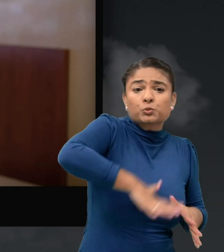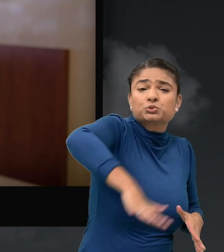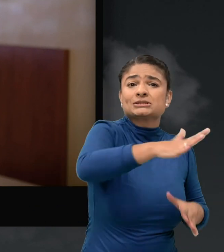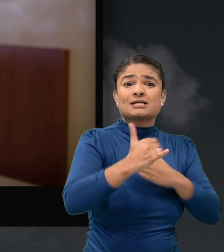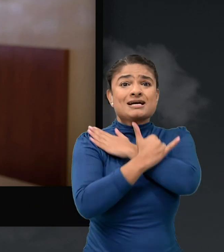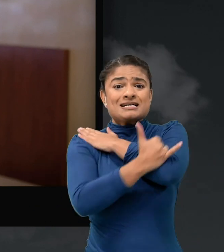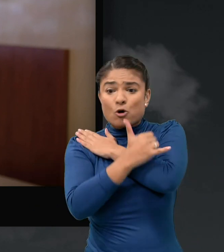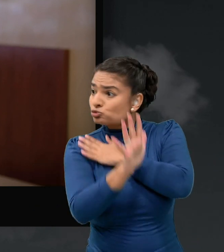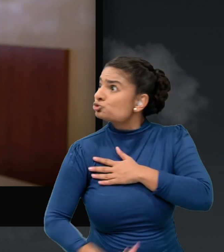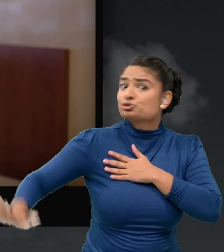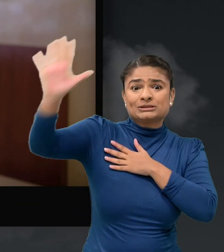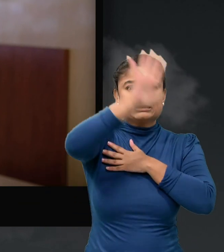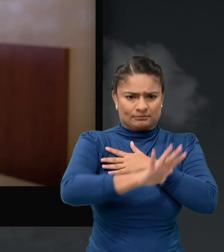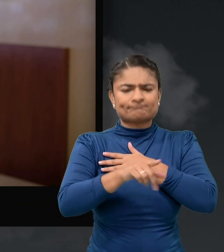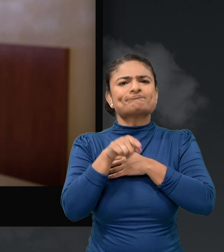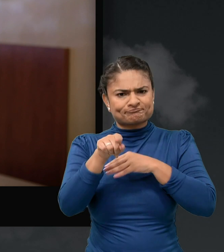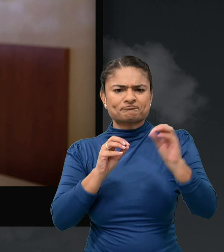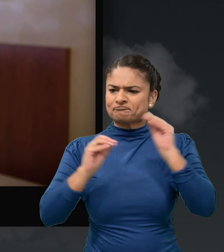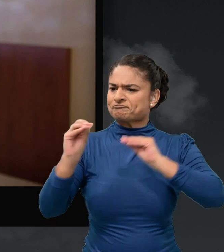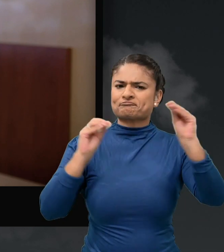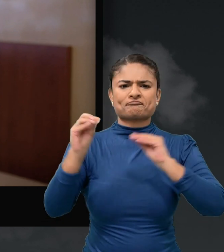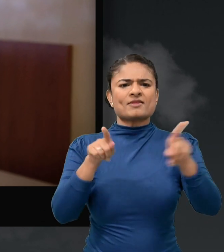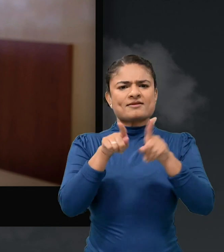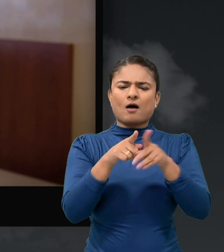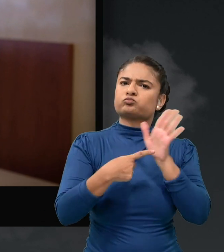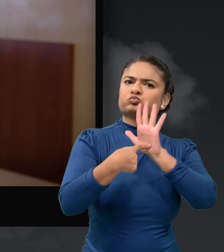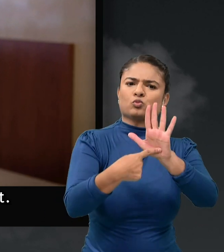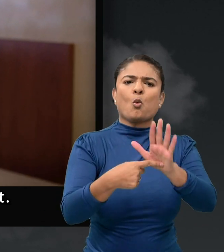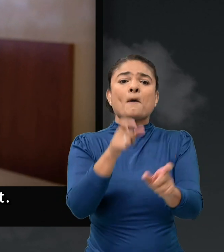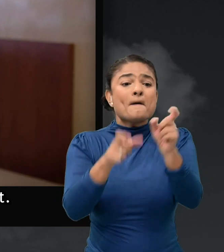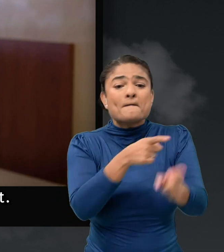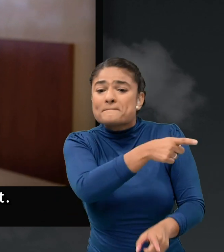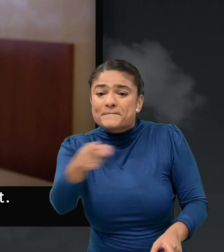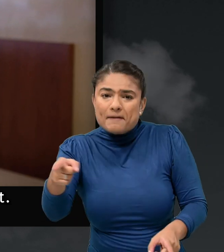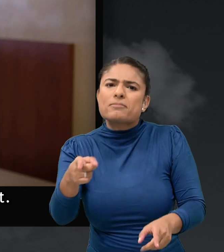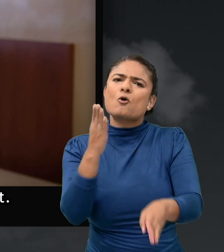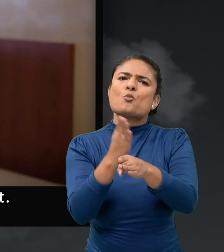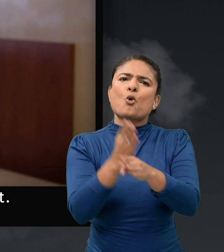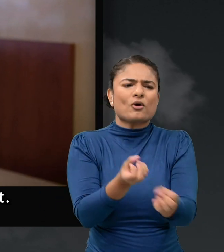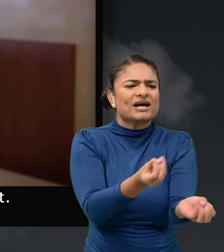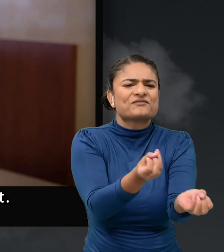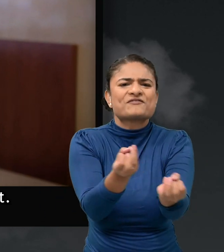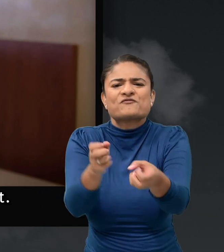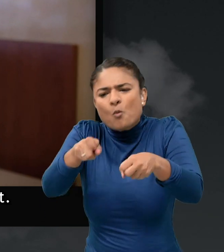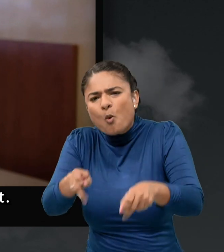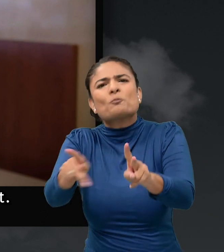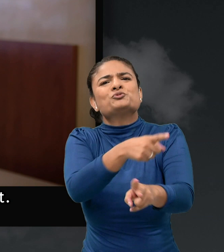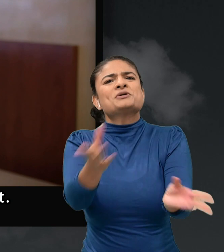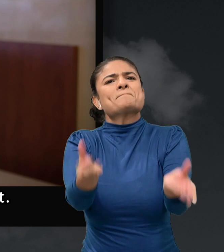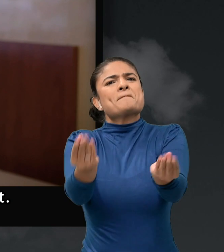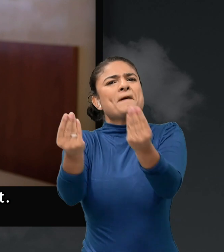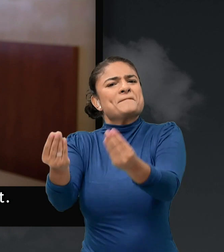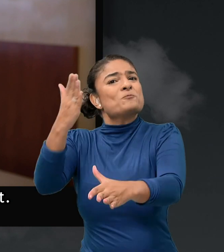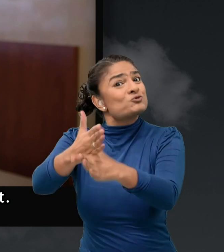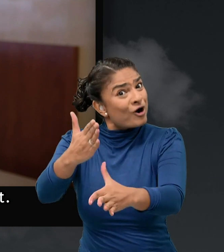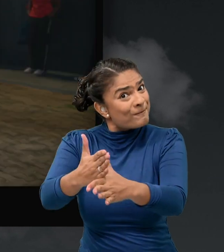ka hara motse wa halona ka hara naha ya halona ka o iphumana o fa batho ba